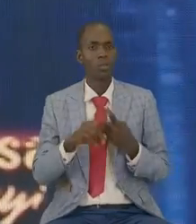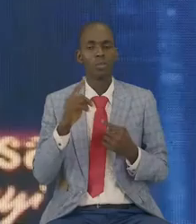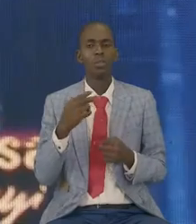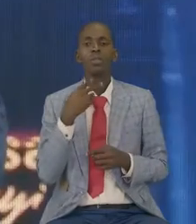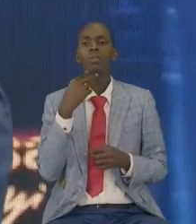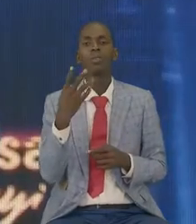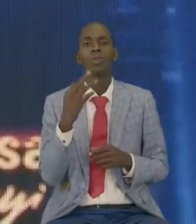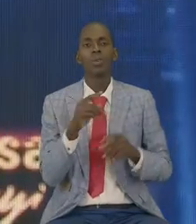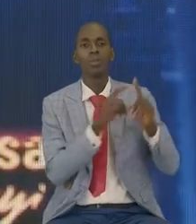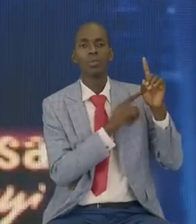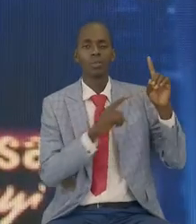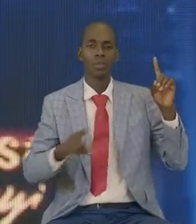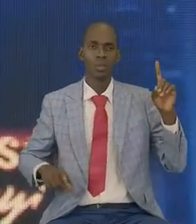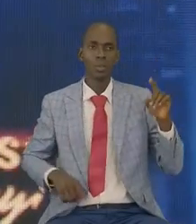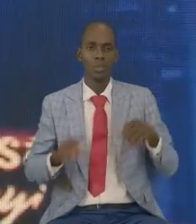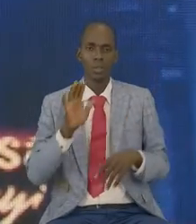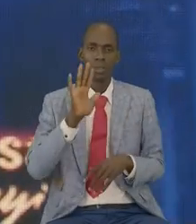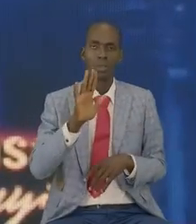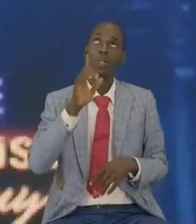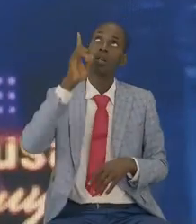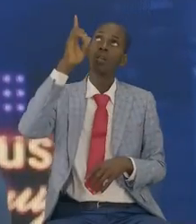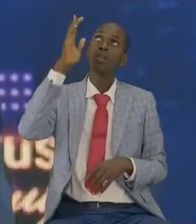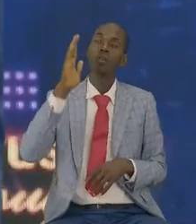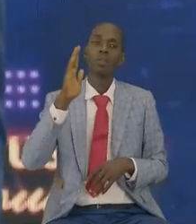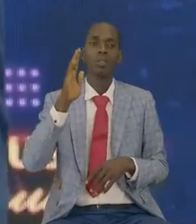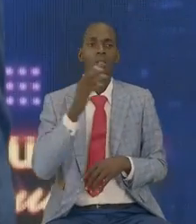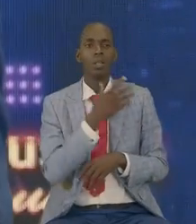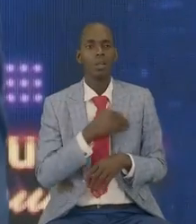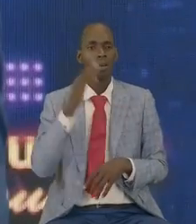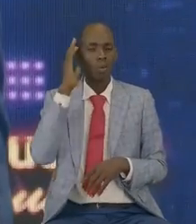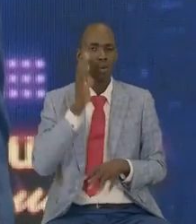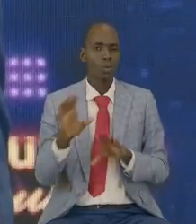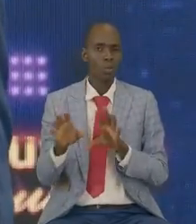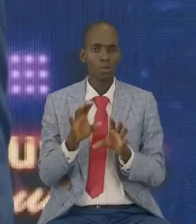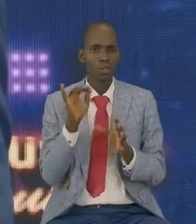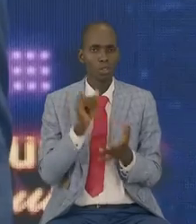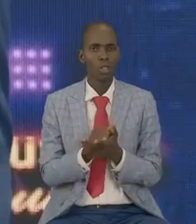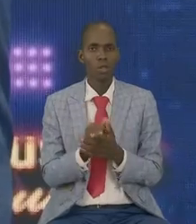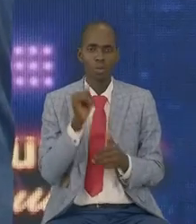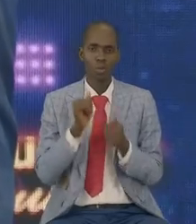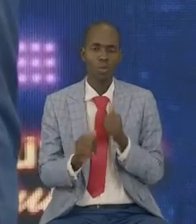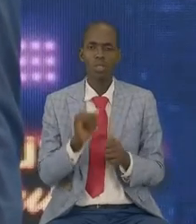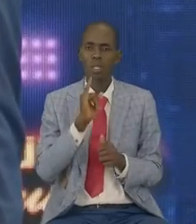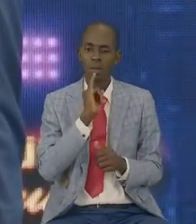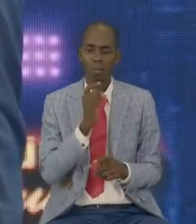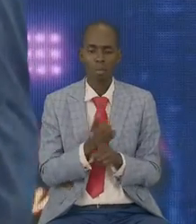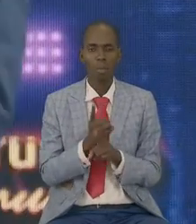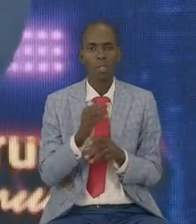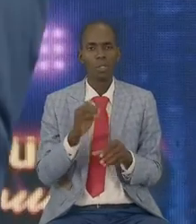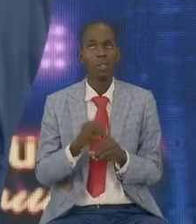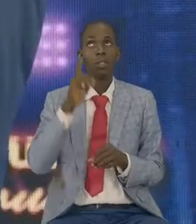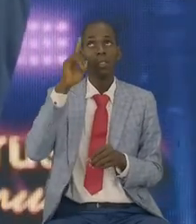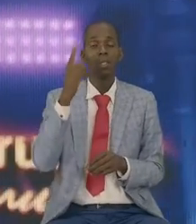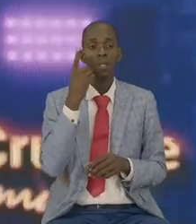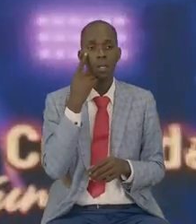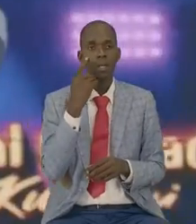voice of the Lord thy God, and wilt do that which is right in his sight,